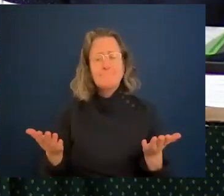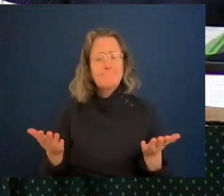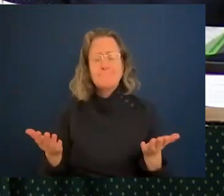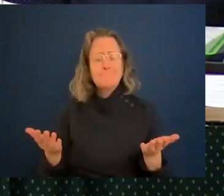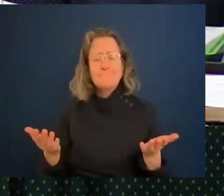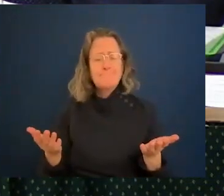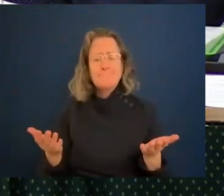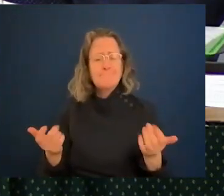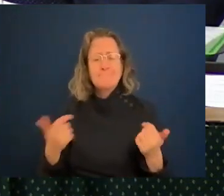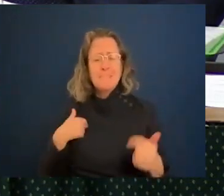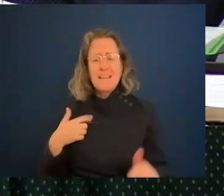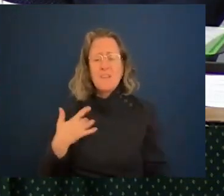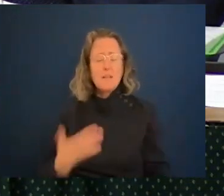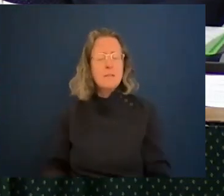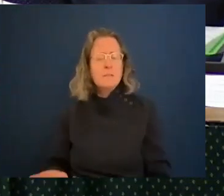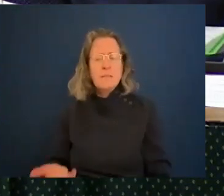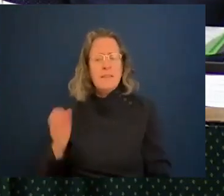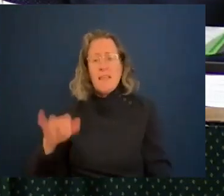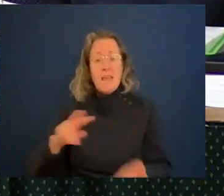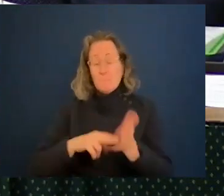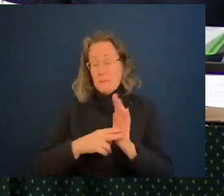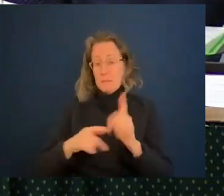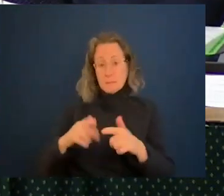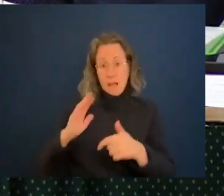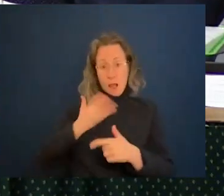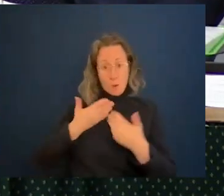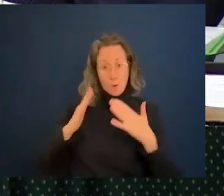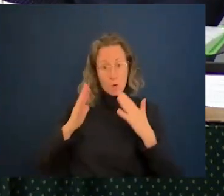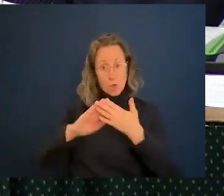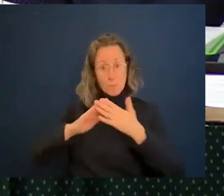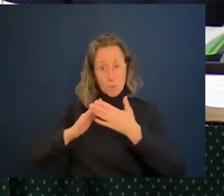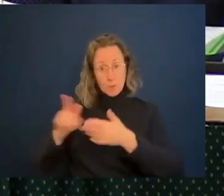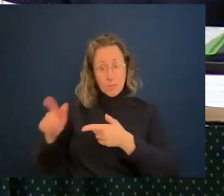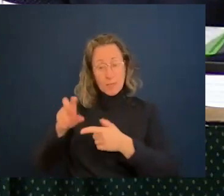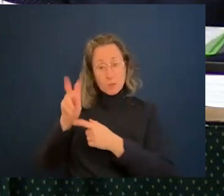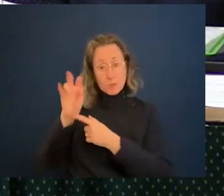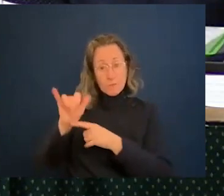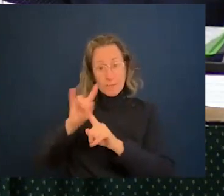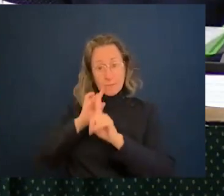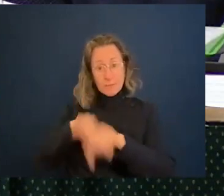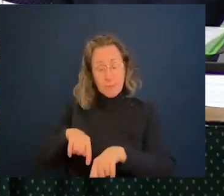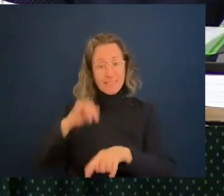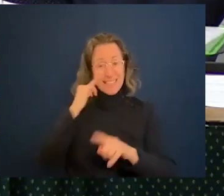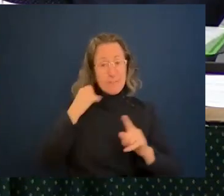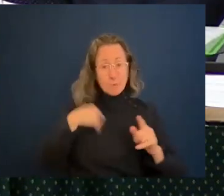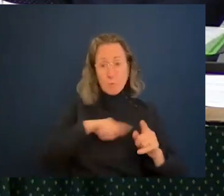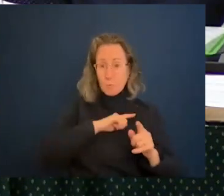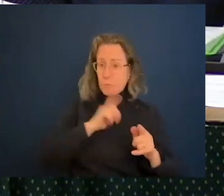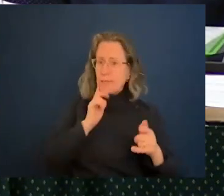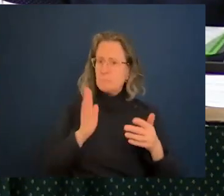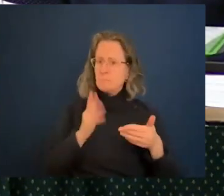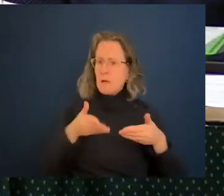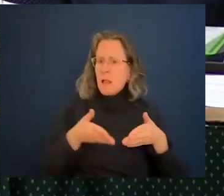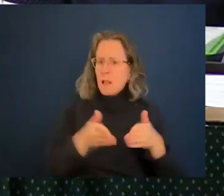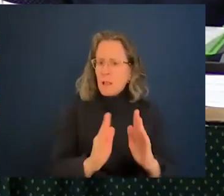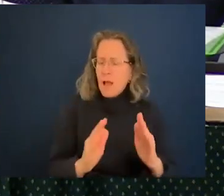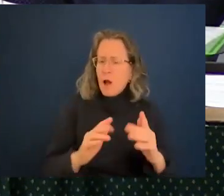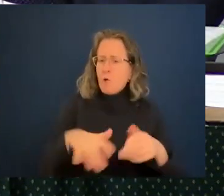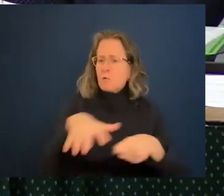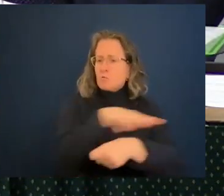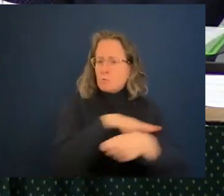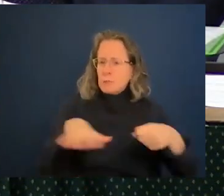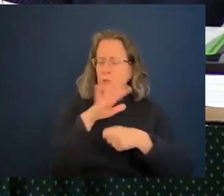be disregarding what the community was telling us in that survey a regional